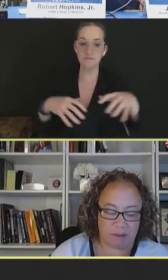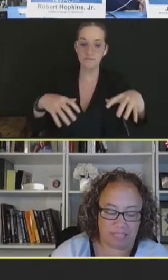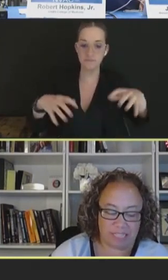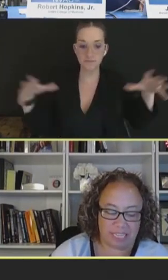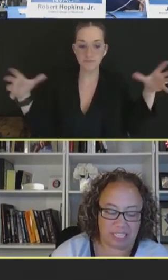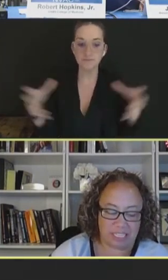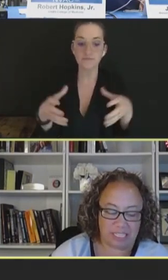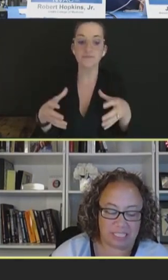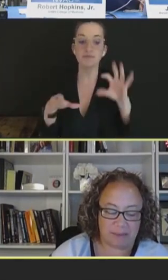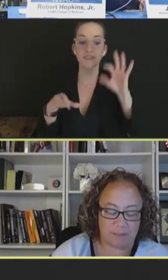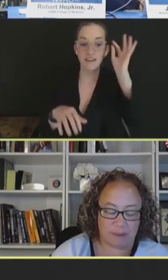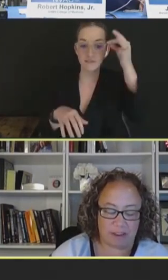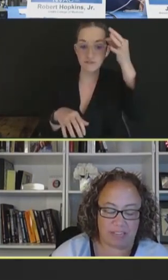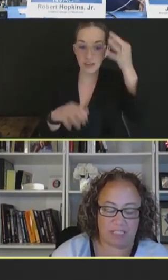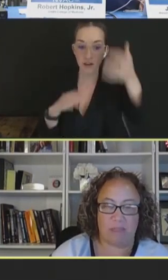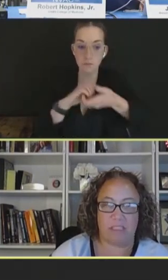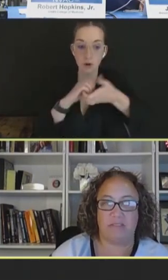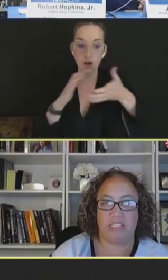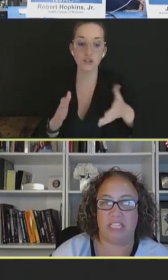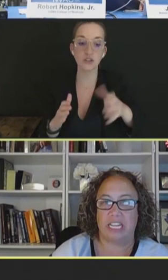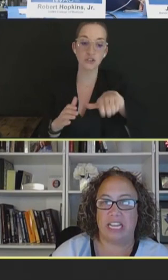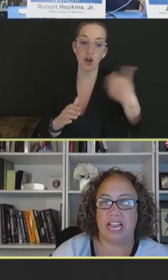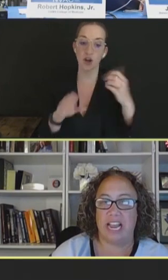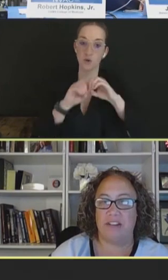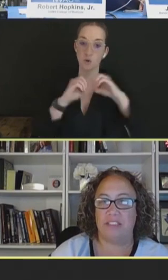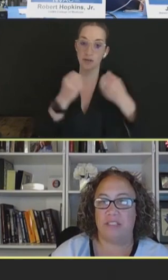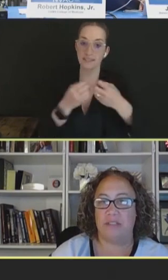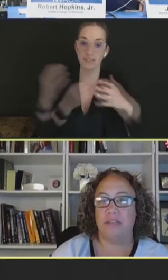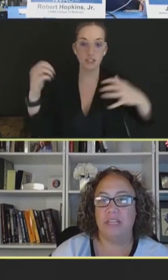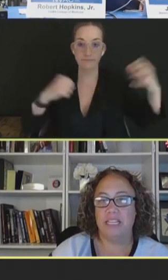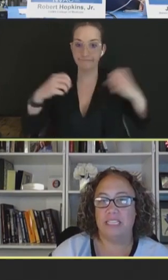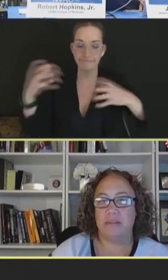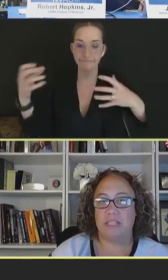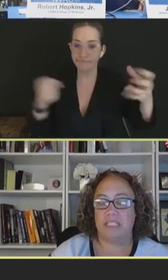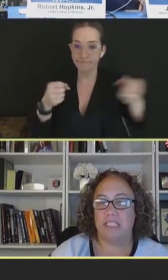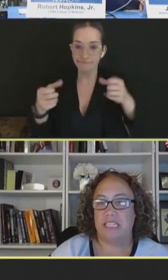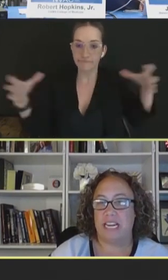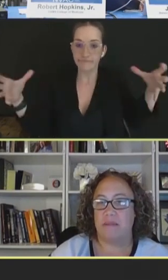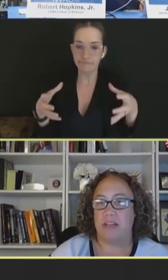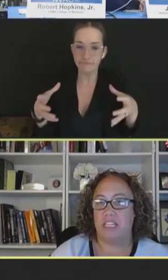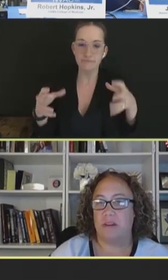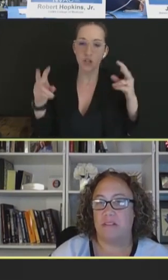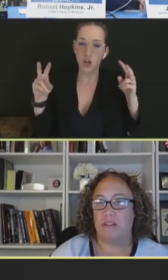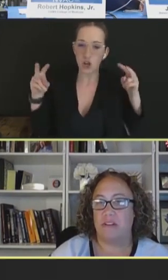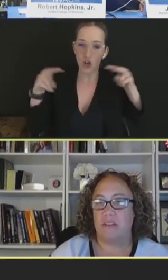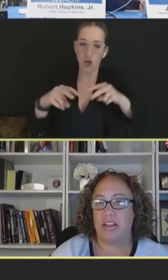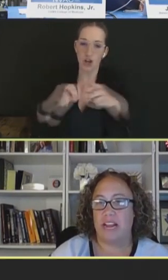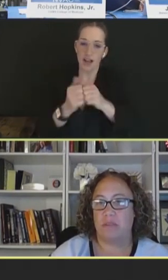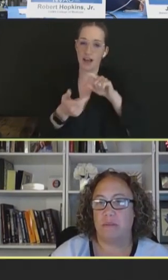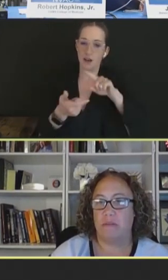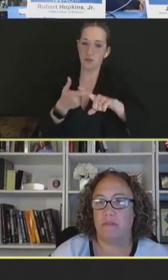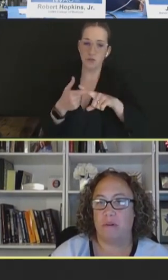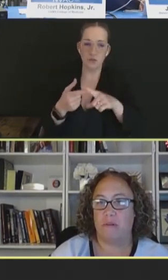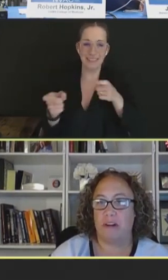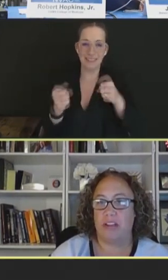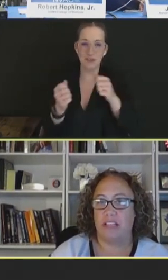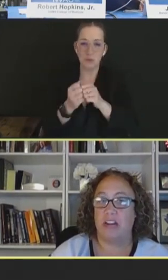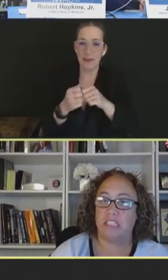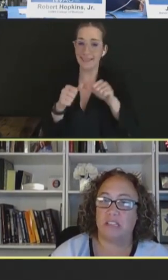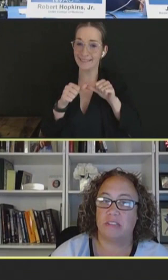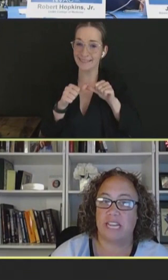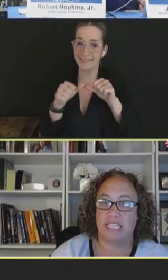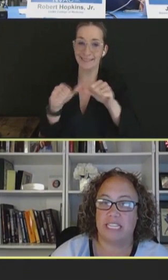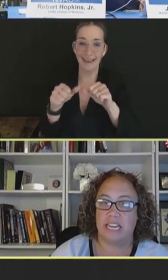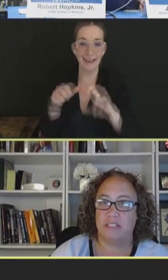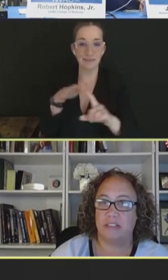partner organizations and subject matter experts, really looking at how to deal with the sustained management of COVID as we move forward. And then